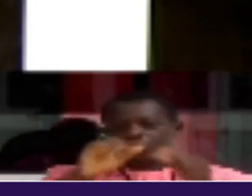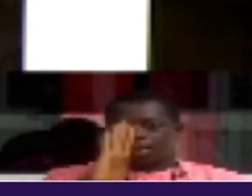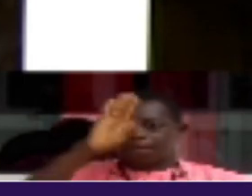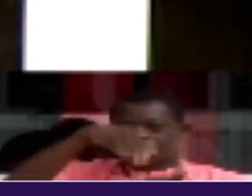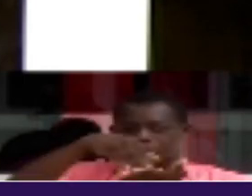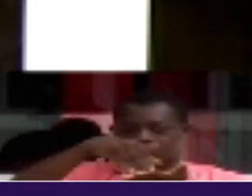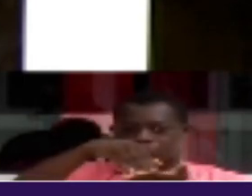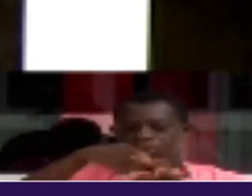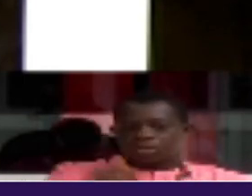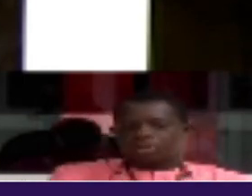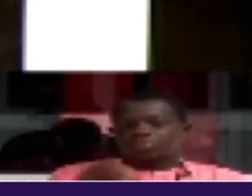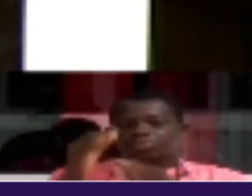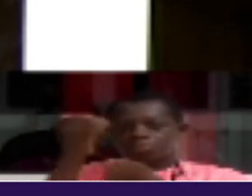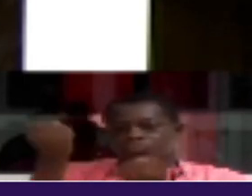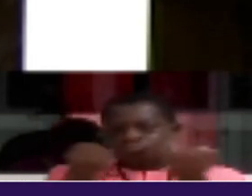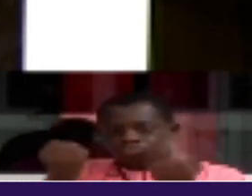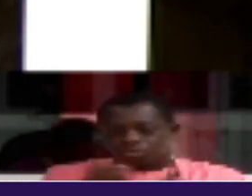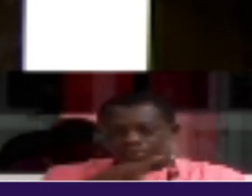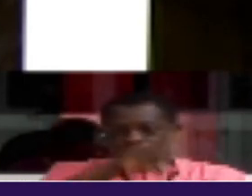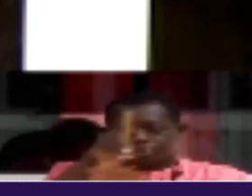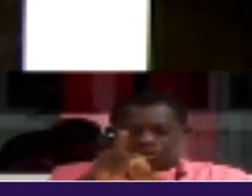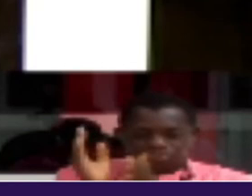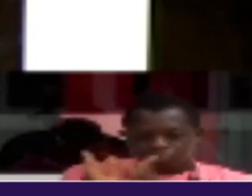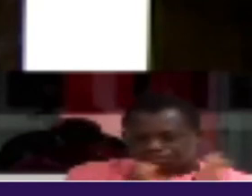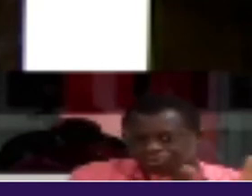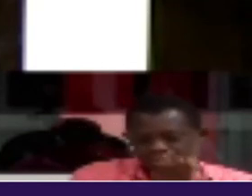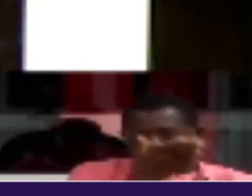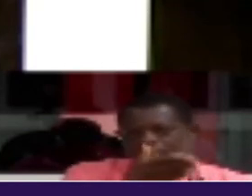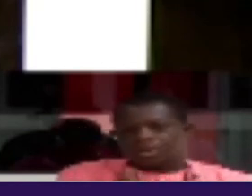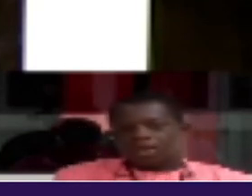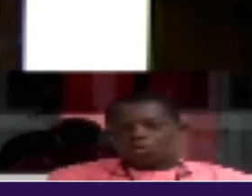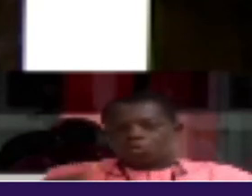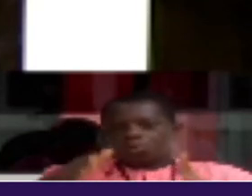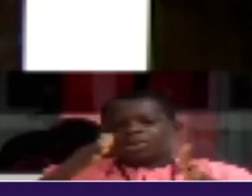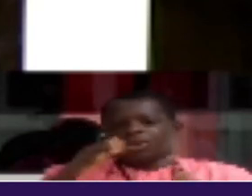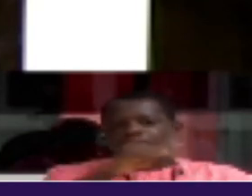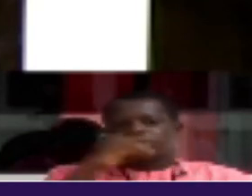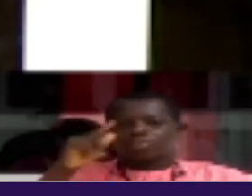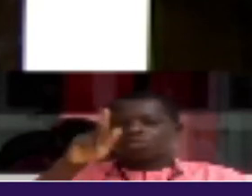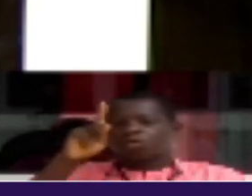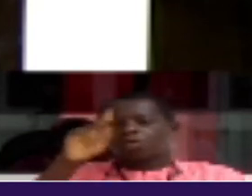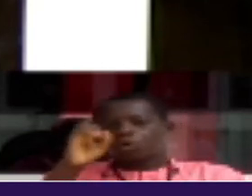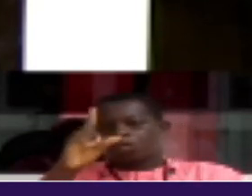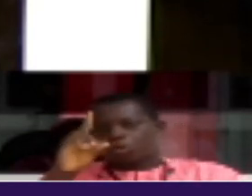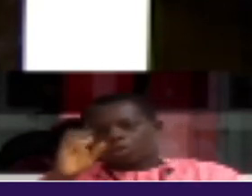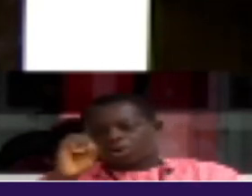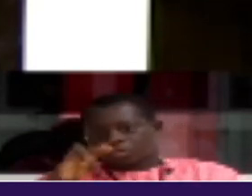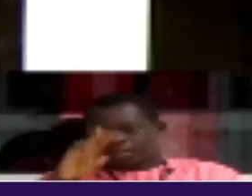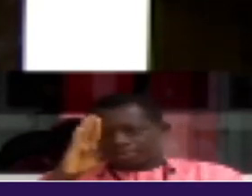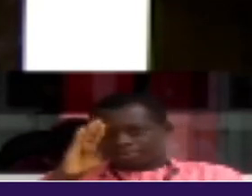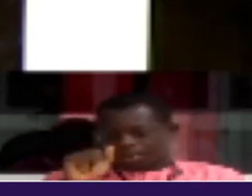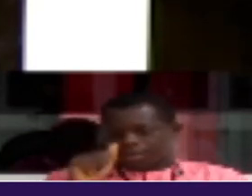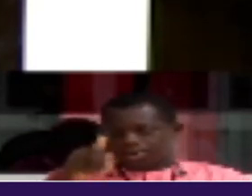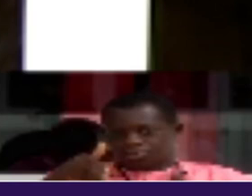garage in Serekunda. Like the road called I don't know, Kolongba Road, something like that. This was